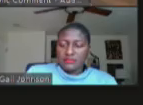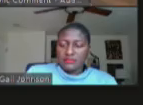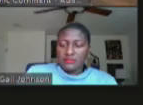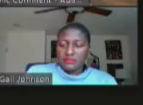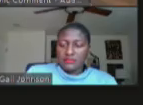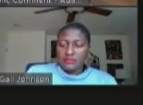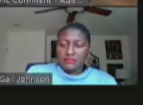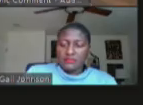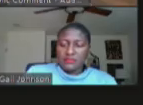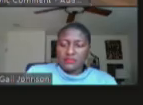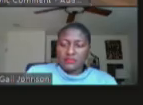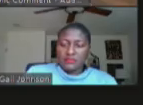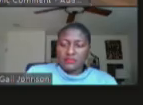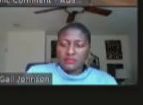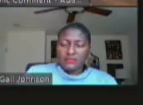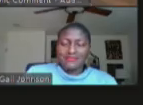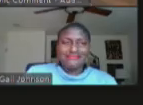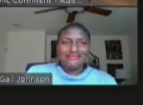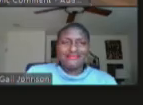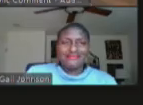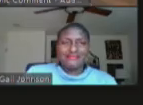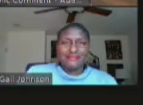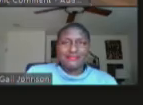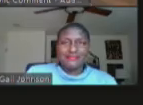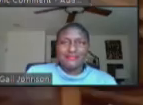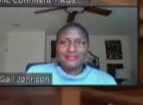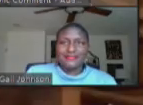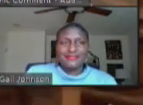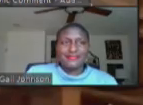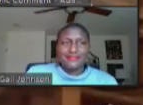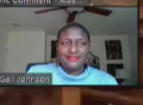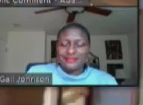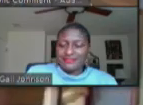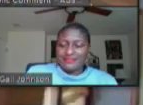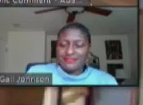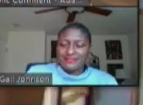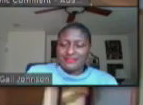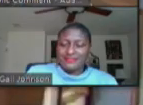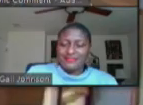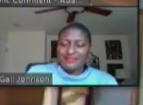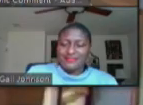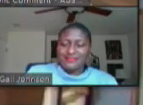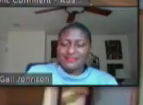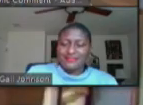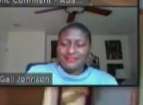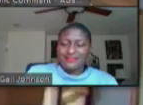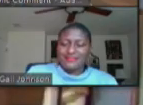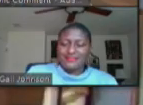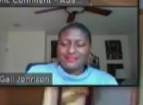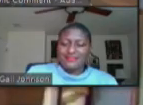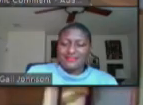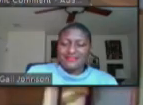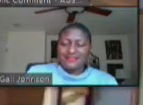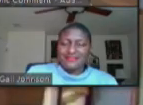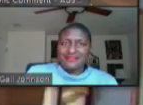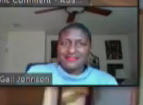Gainesville for the next decade, at least. Good enough for me. Thank you. It's ambitious to think a decade